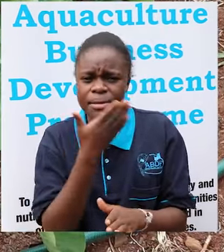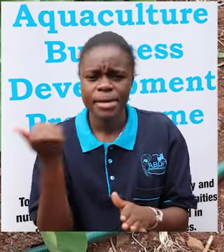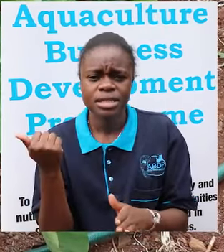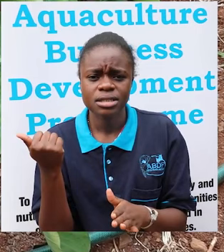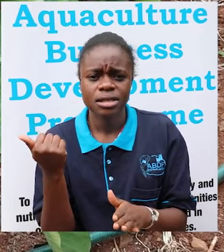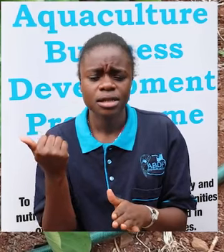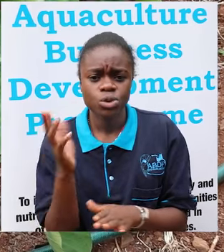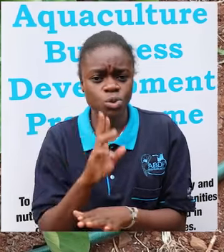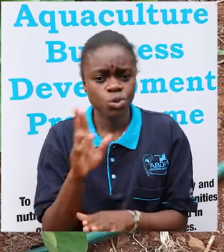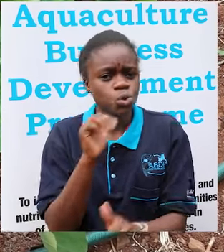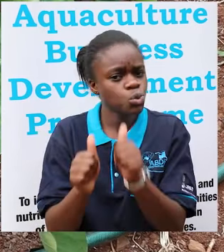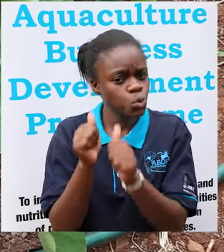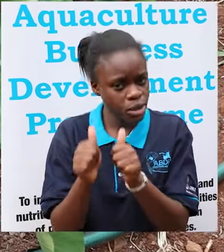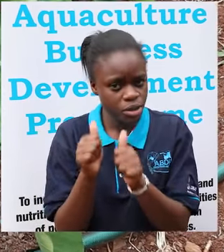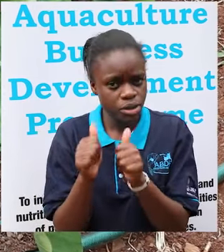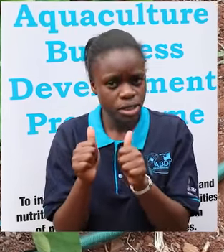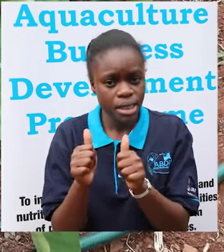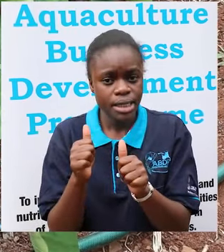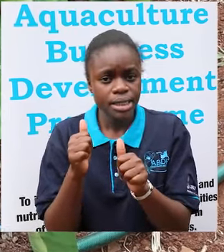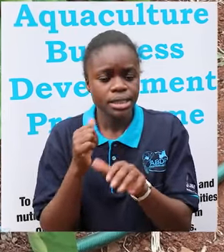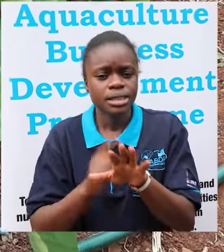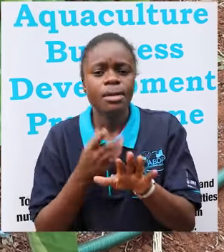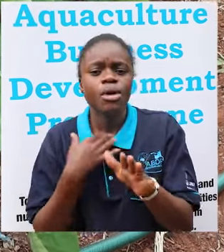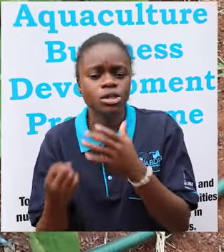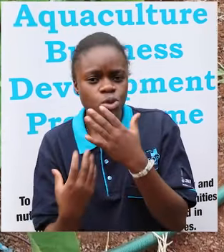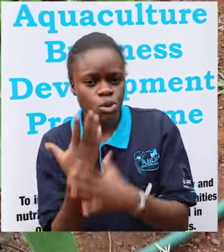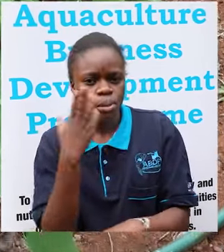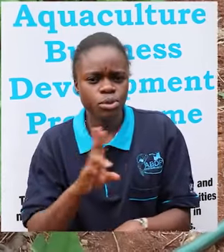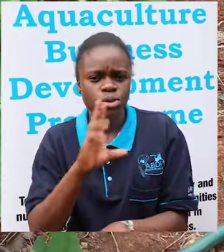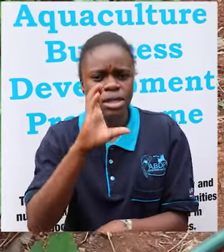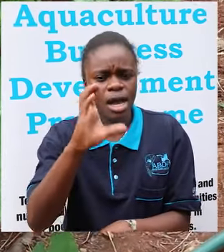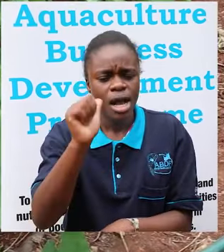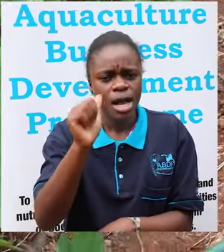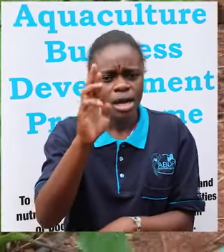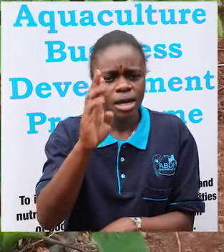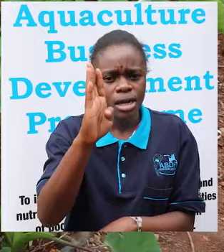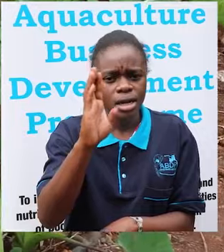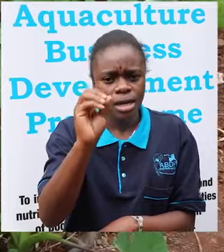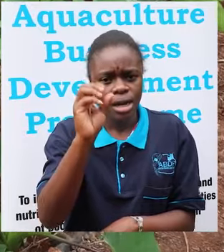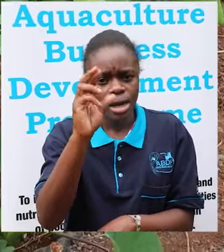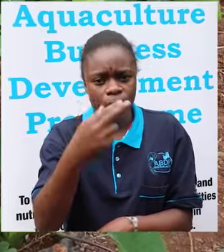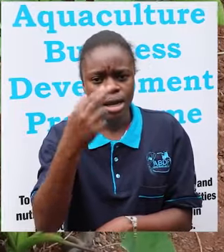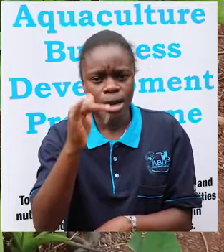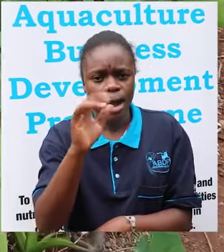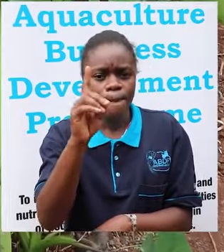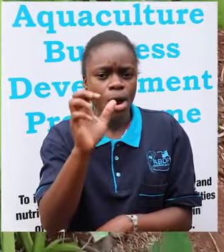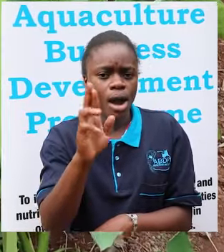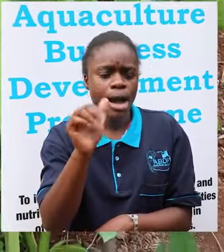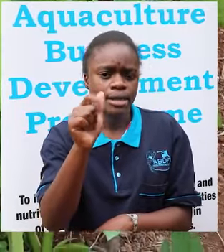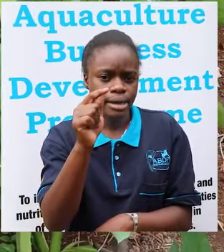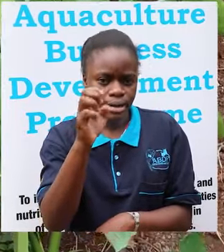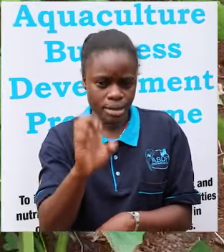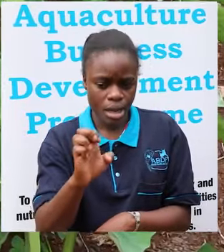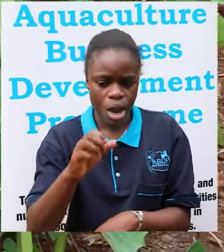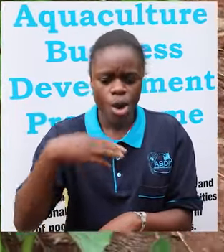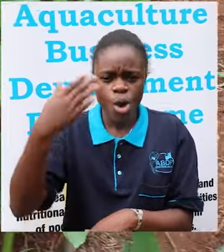most appropriate crop that we are targeting in most cases is the carbohydrate crop, that is the starchy crop. So